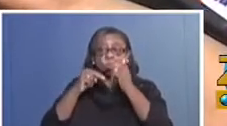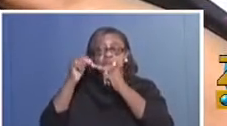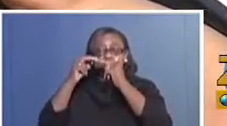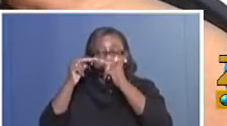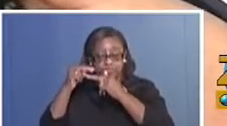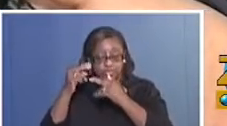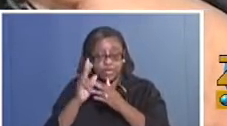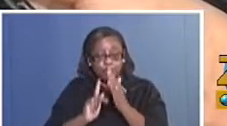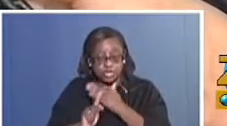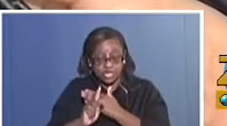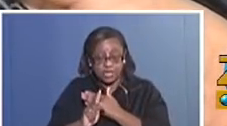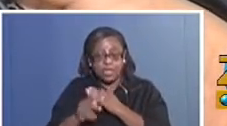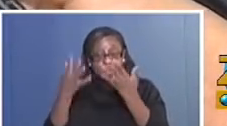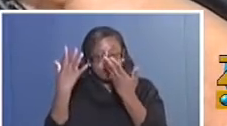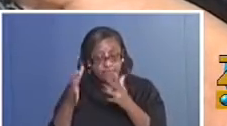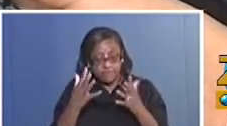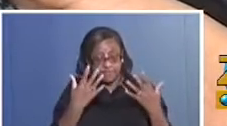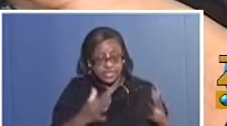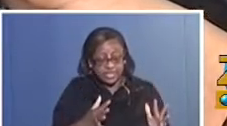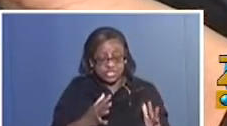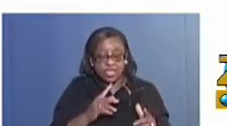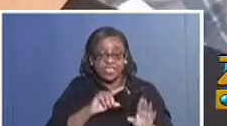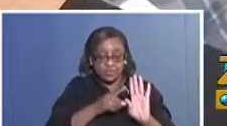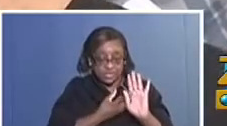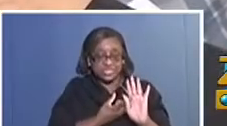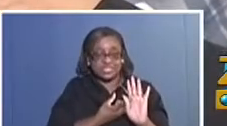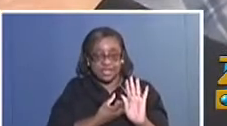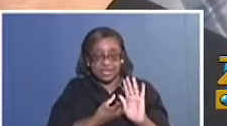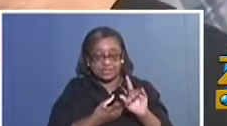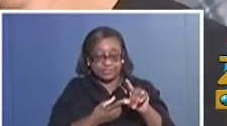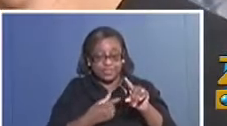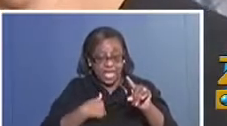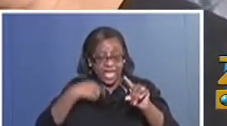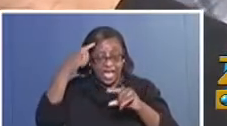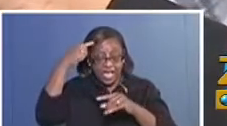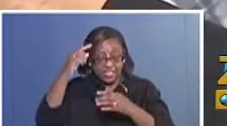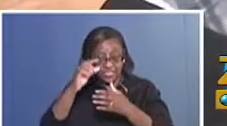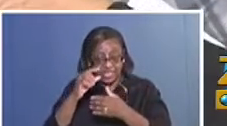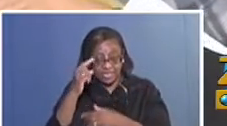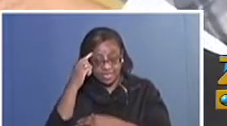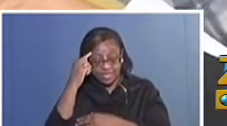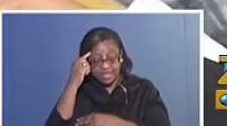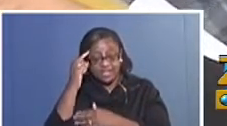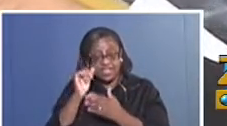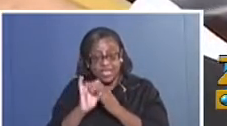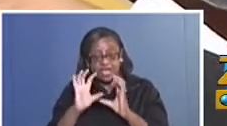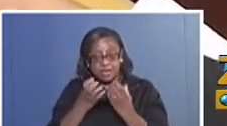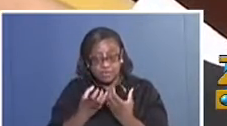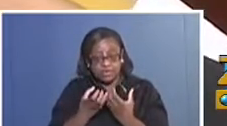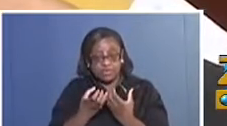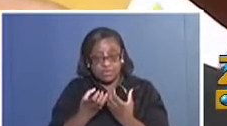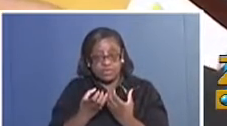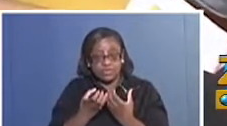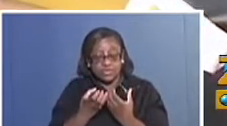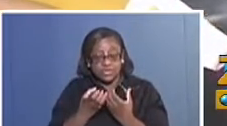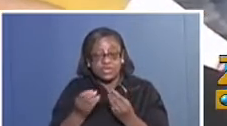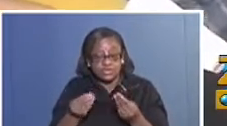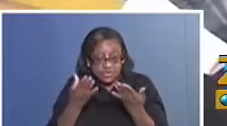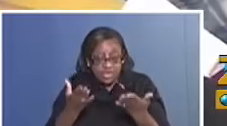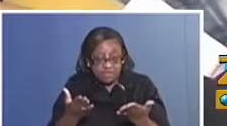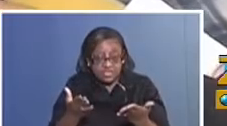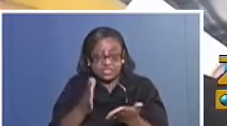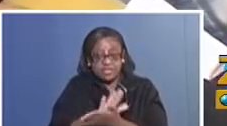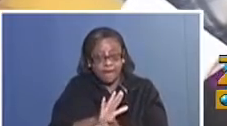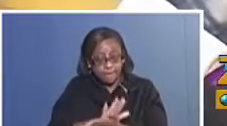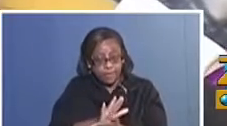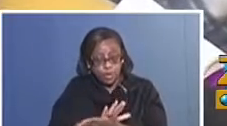project. And once we have that, we'd hope for them to start soon. I think that company has placed a proposal before us, and so they probably